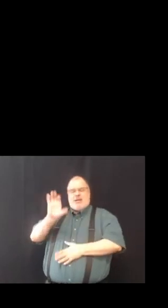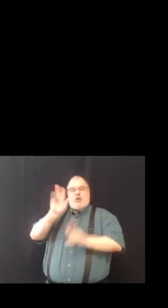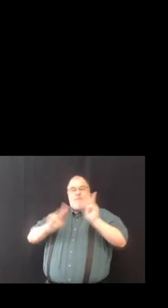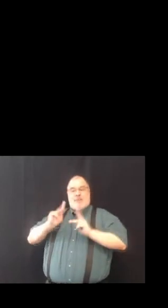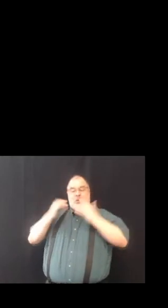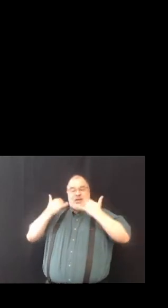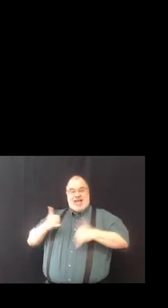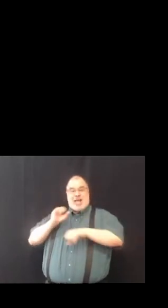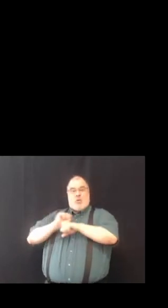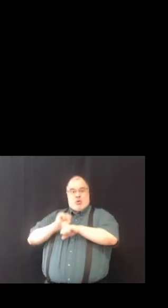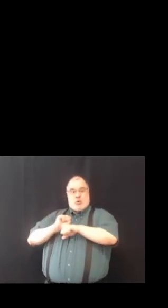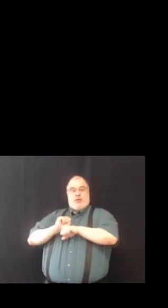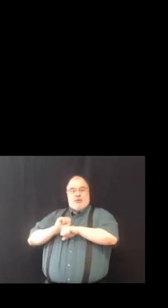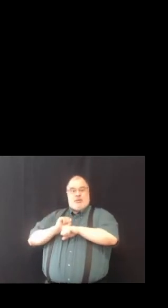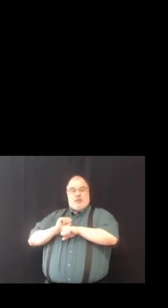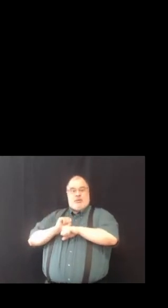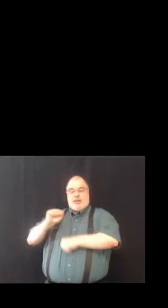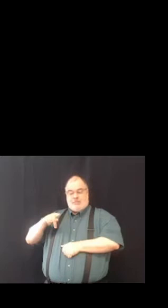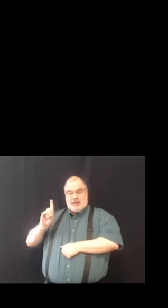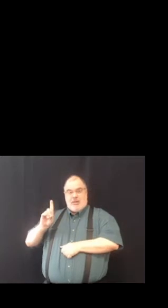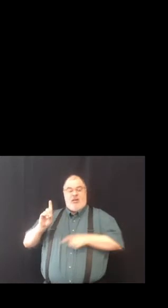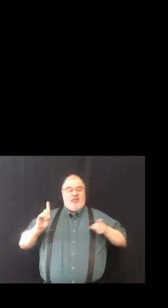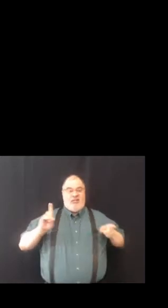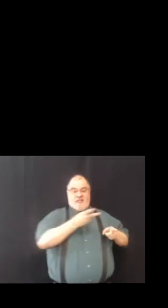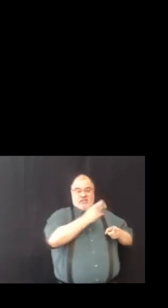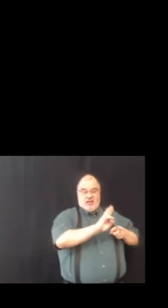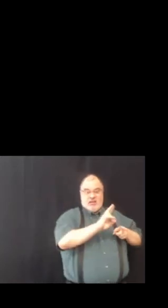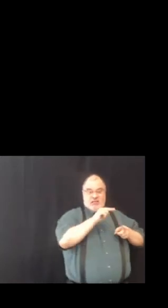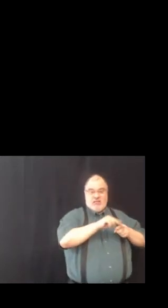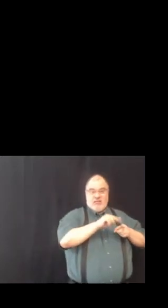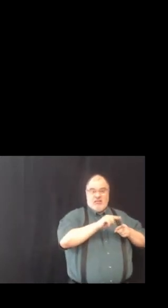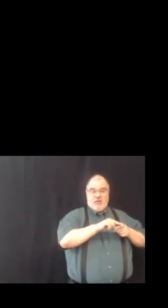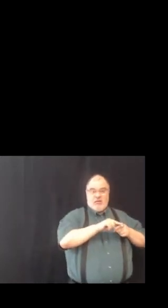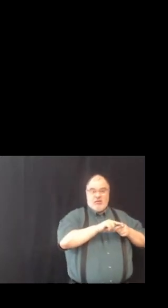at APD. Vocational Rehabilitation has done over almost